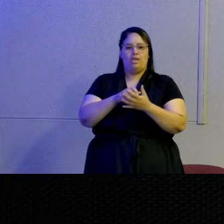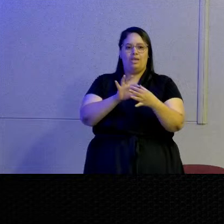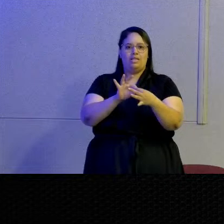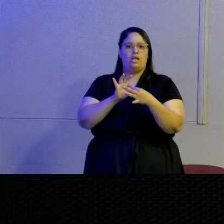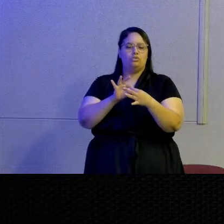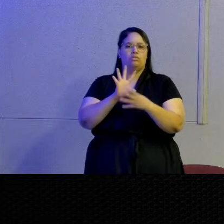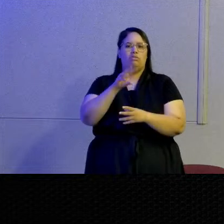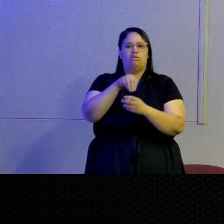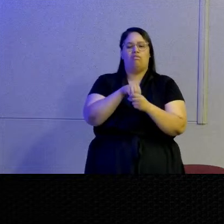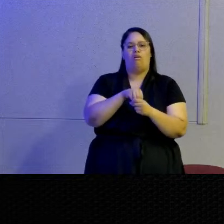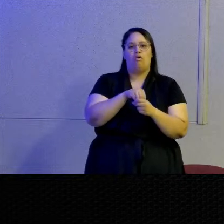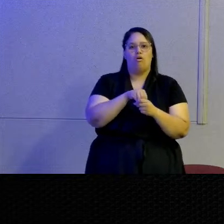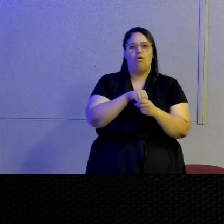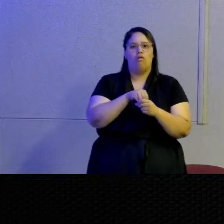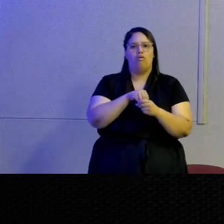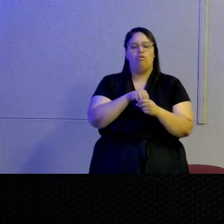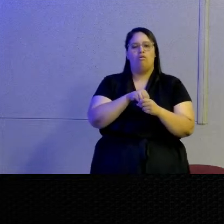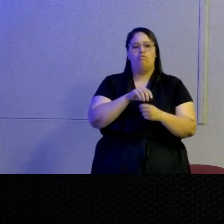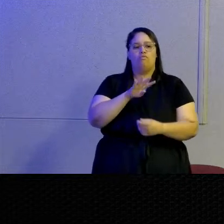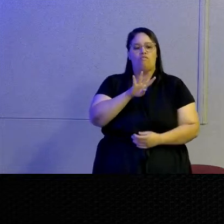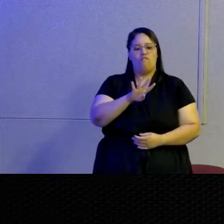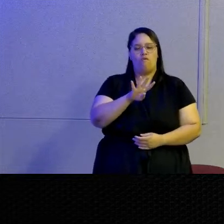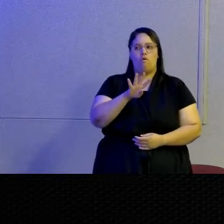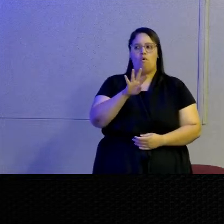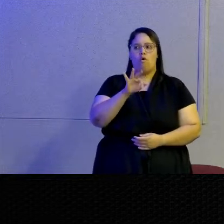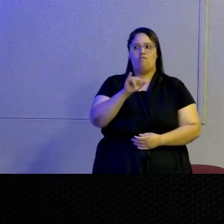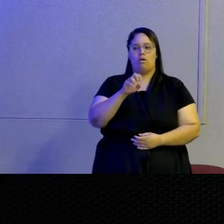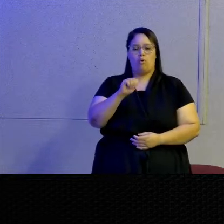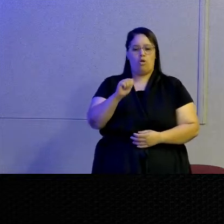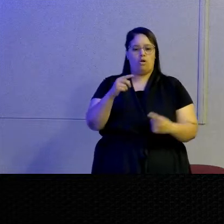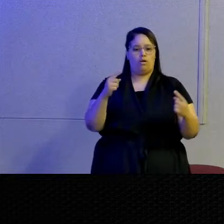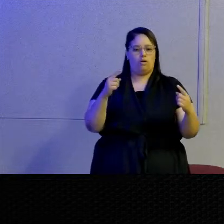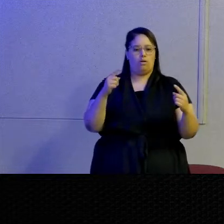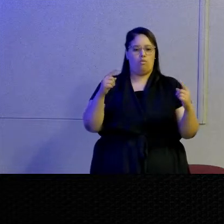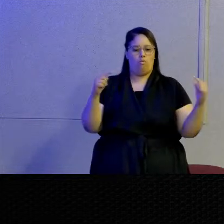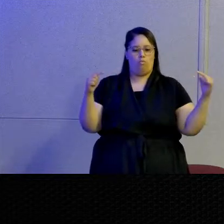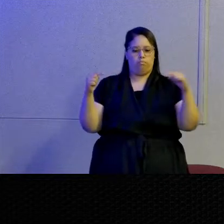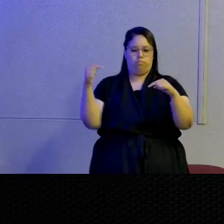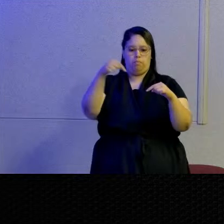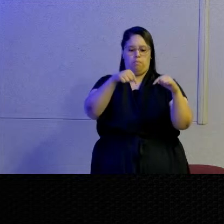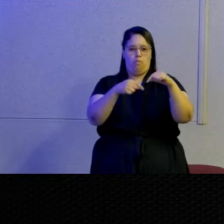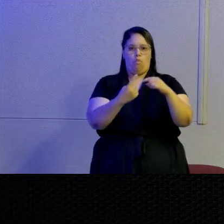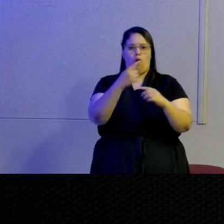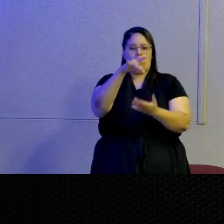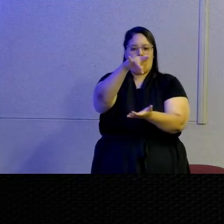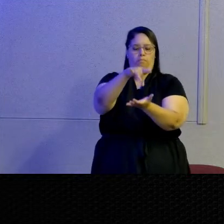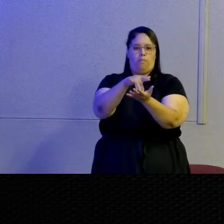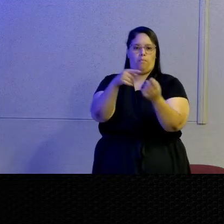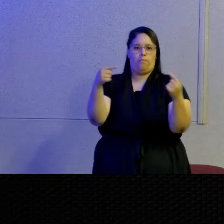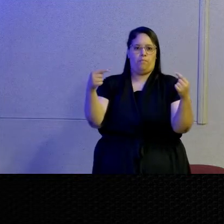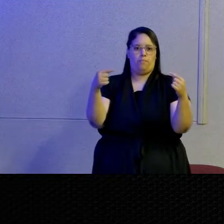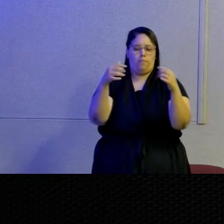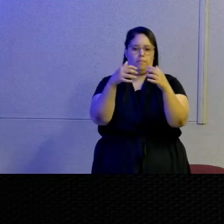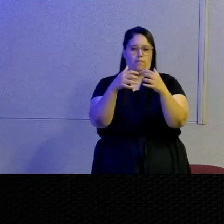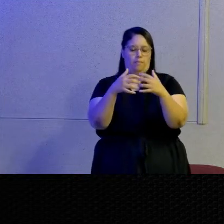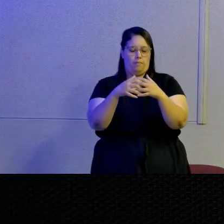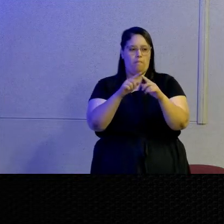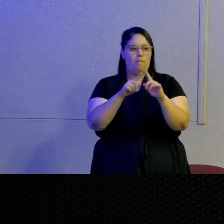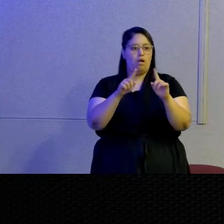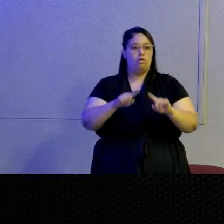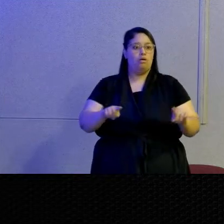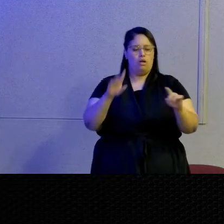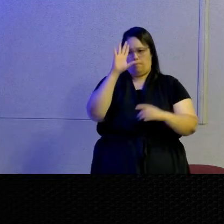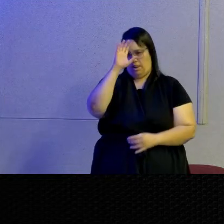which involved 4 fermions meeting at a single point. But nobody believed that. They believed